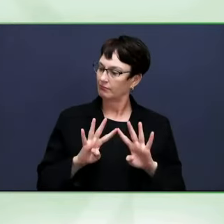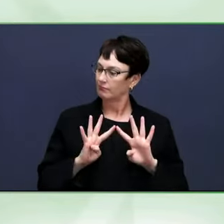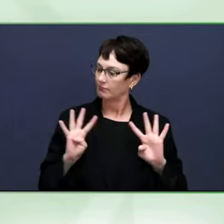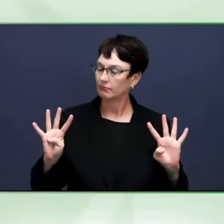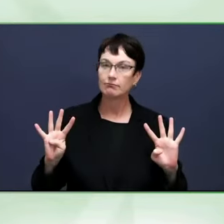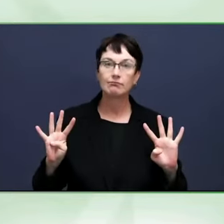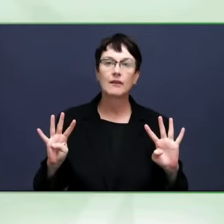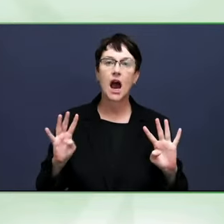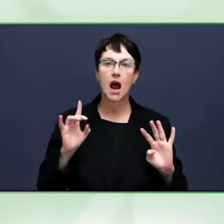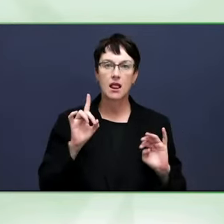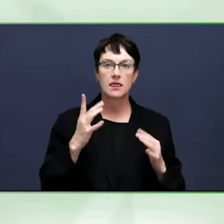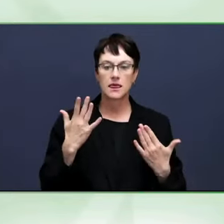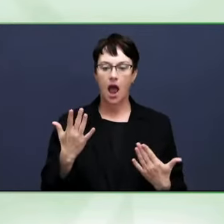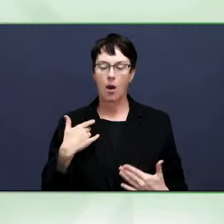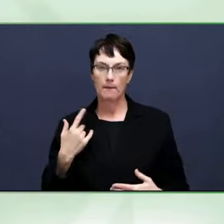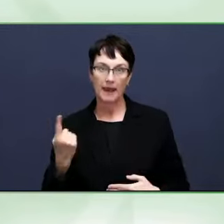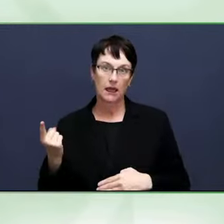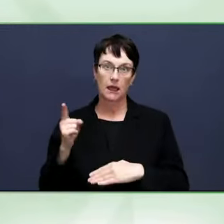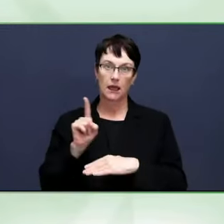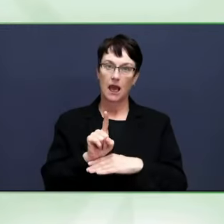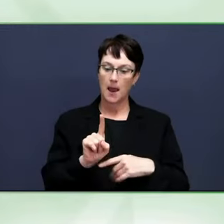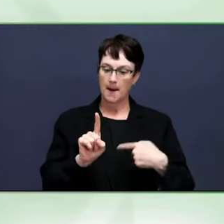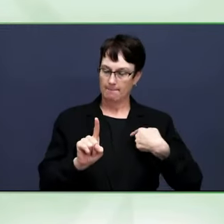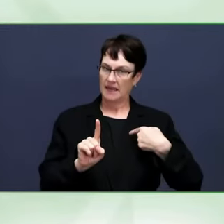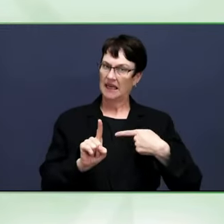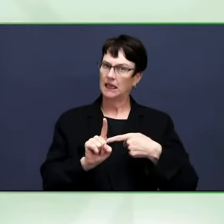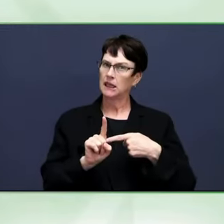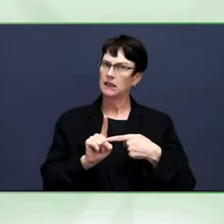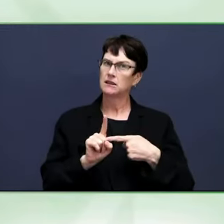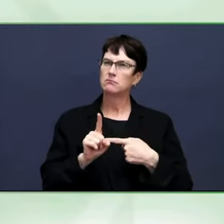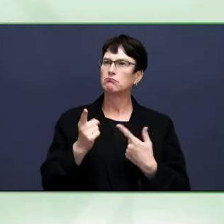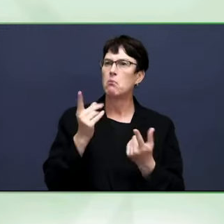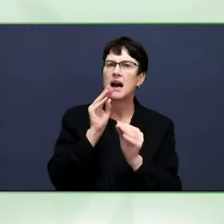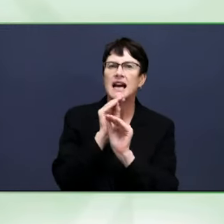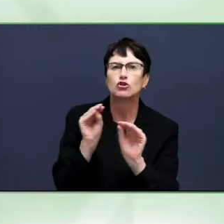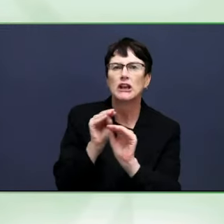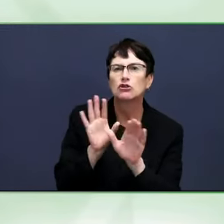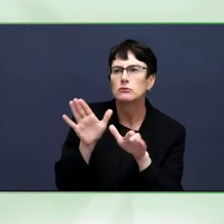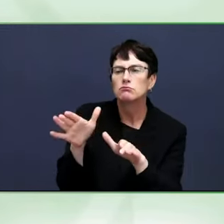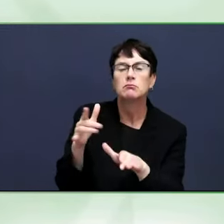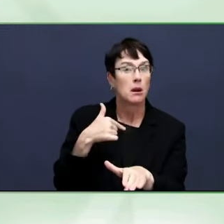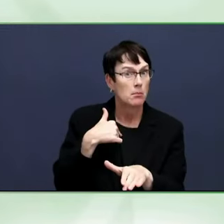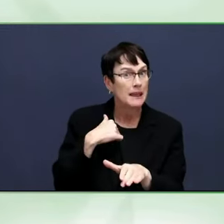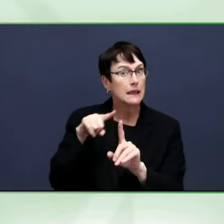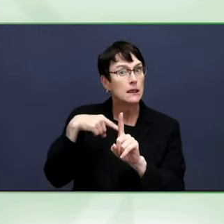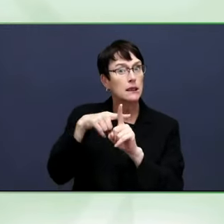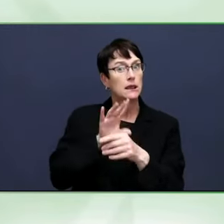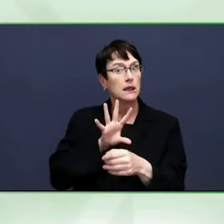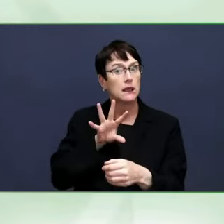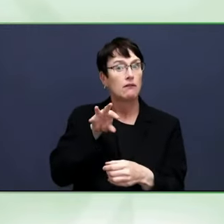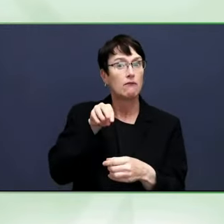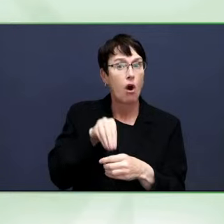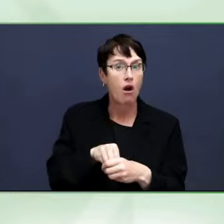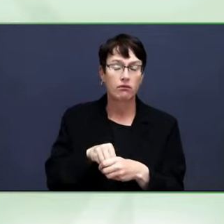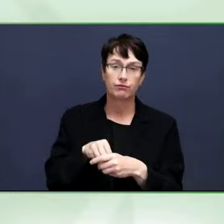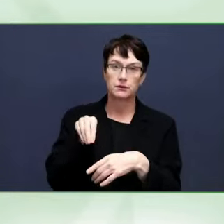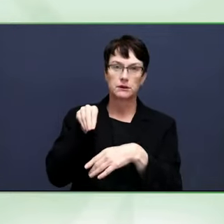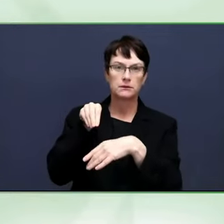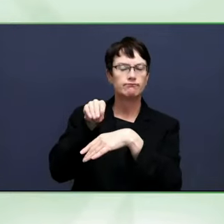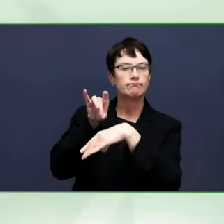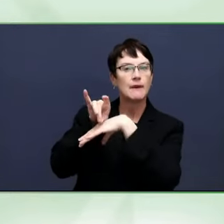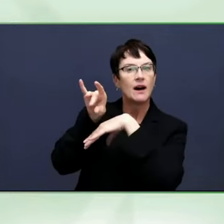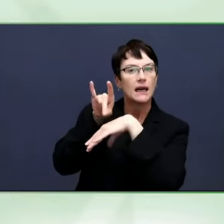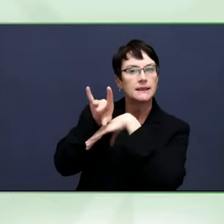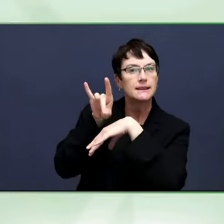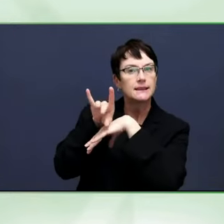of areas in education in Austria for the National Ministry of Education over here and Science